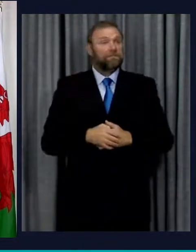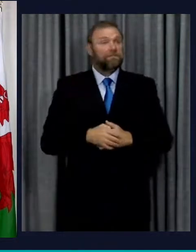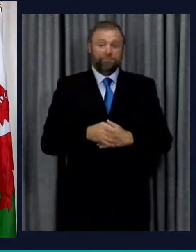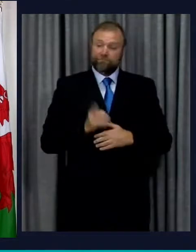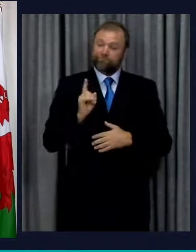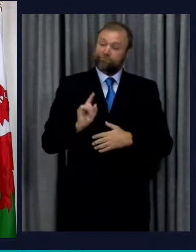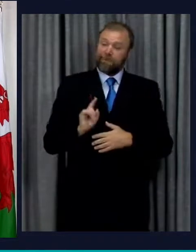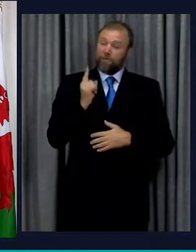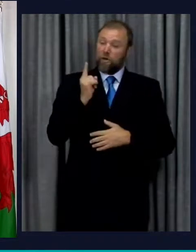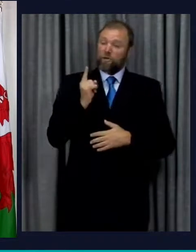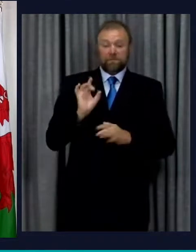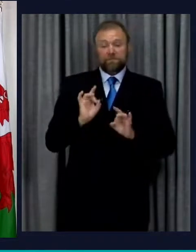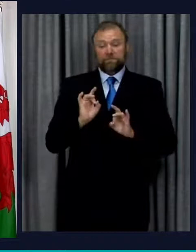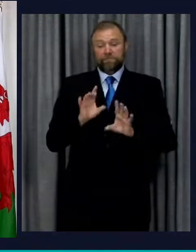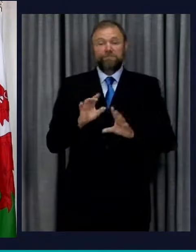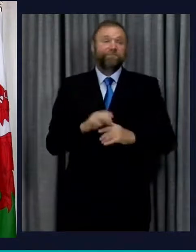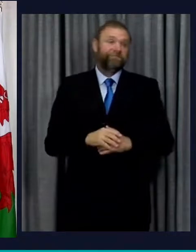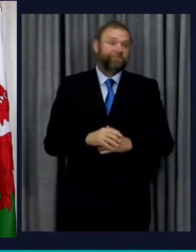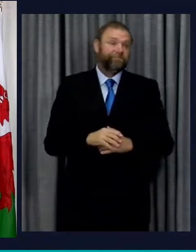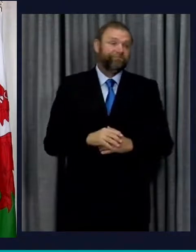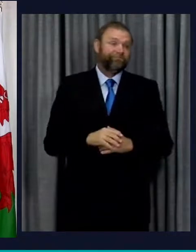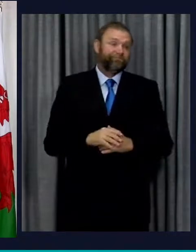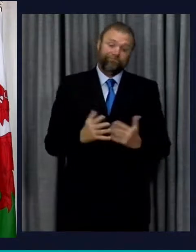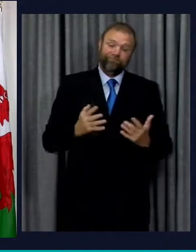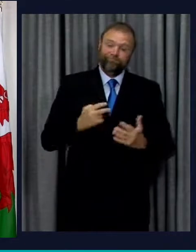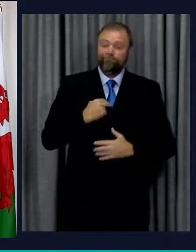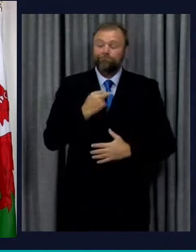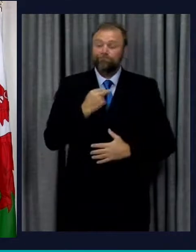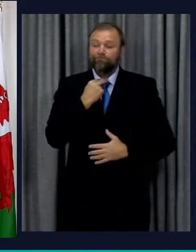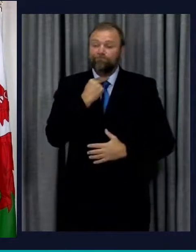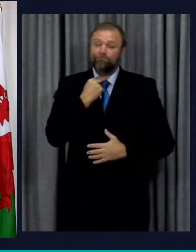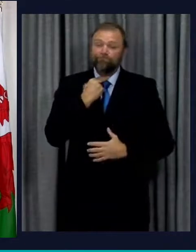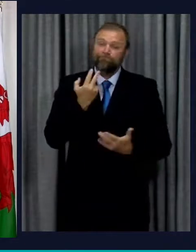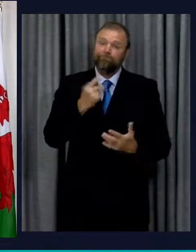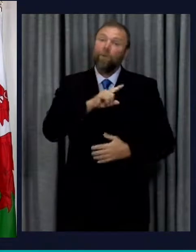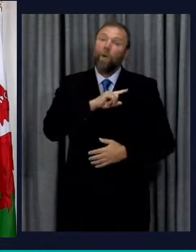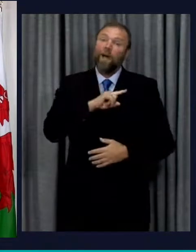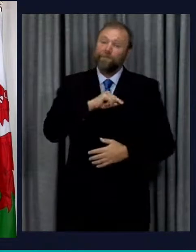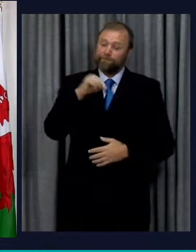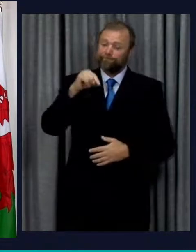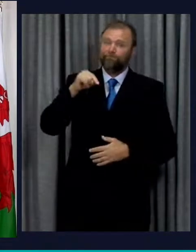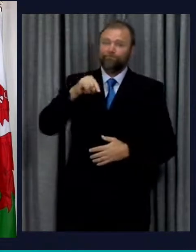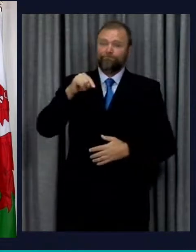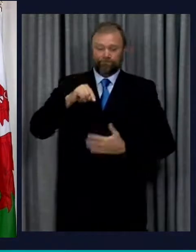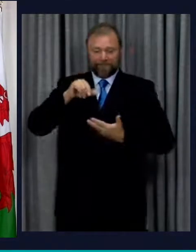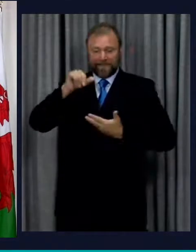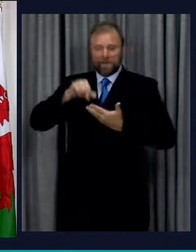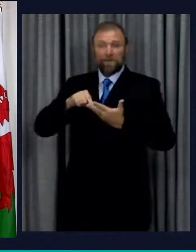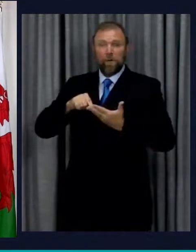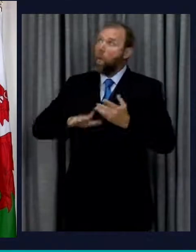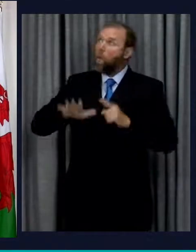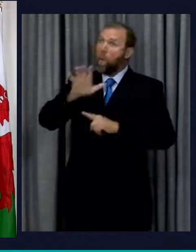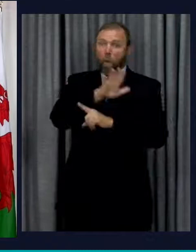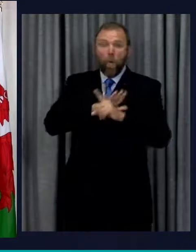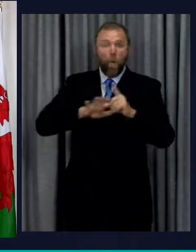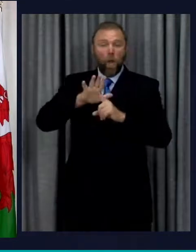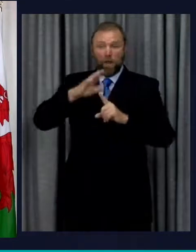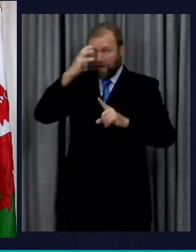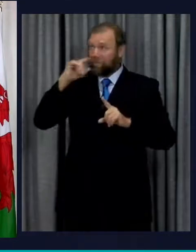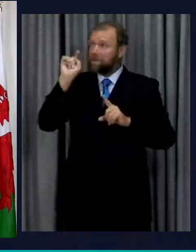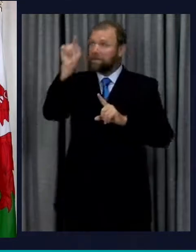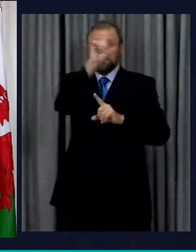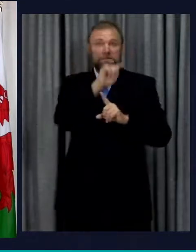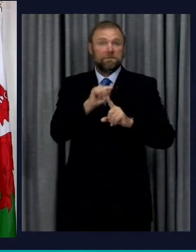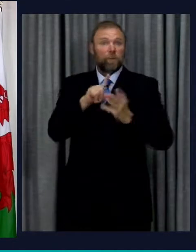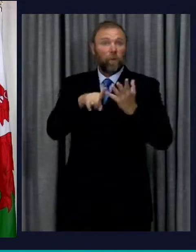pumps. That's obviously disappointing because this is an agenda where all governments in the UK have a stake, because all of our people